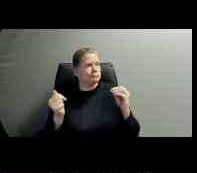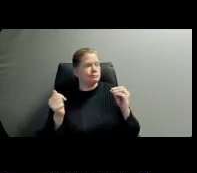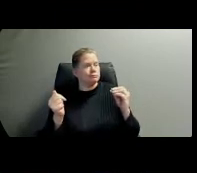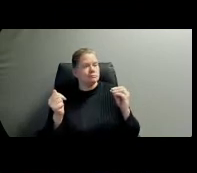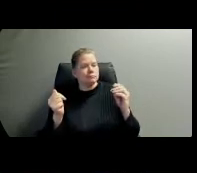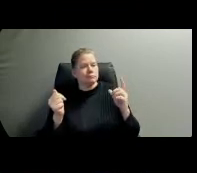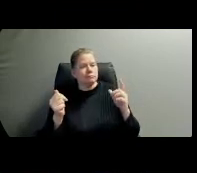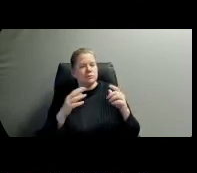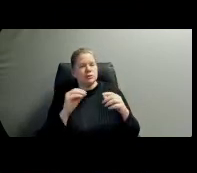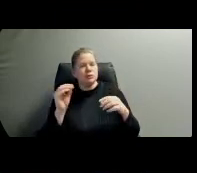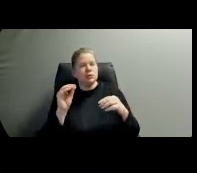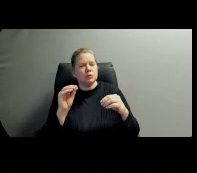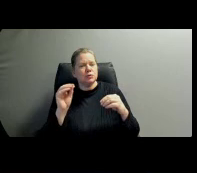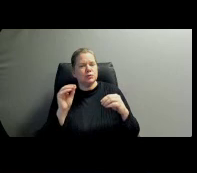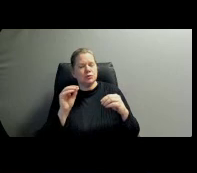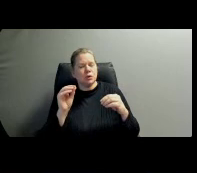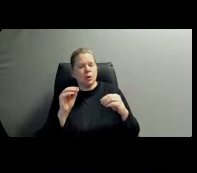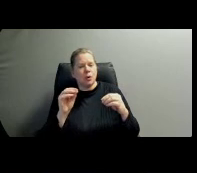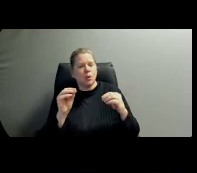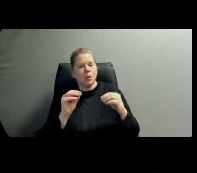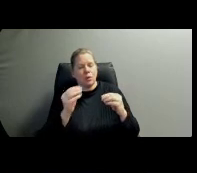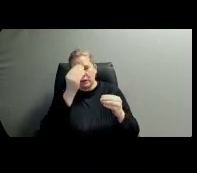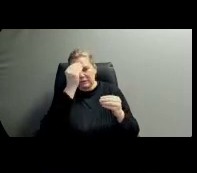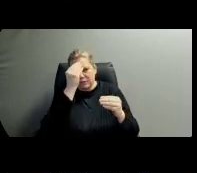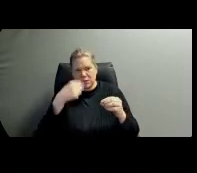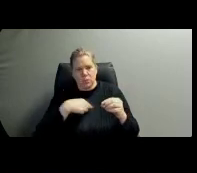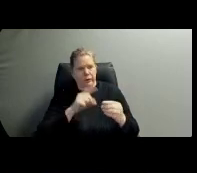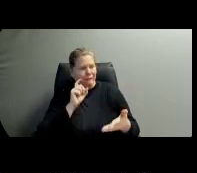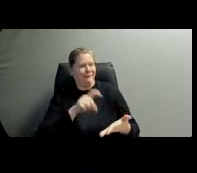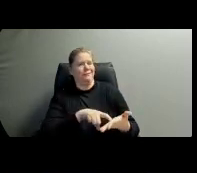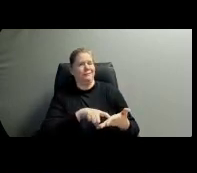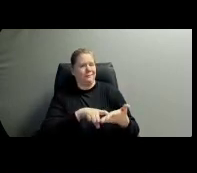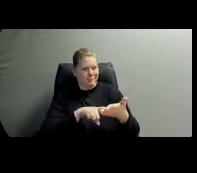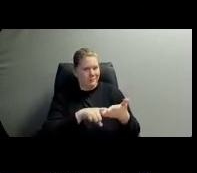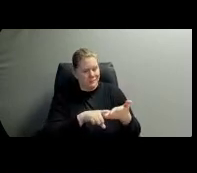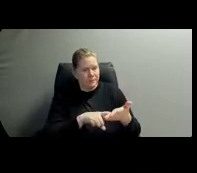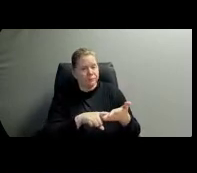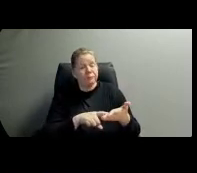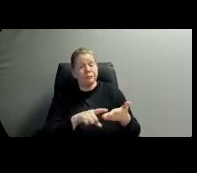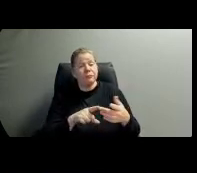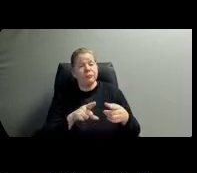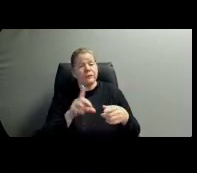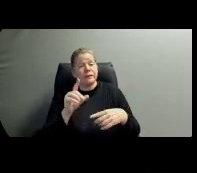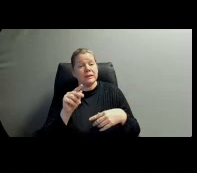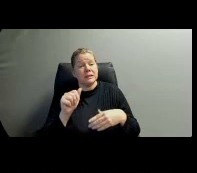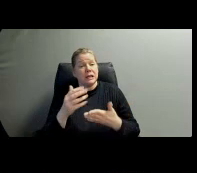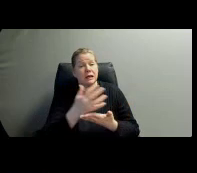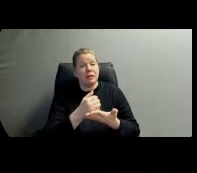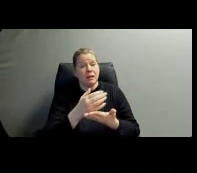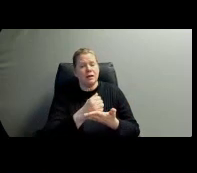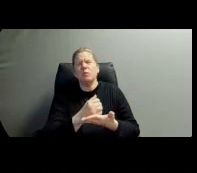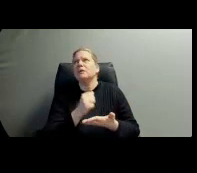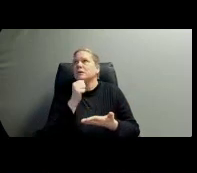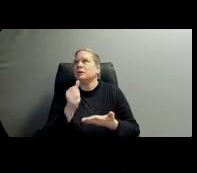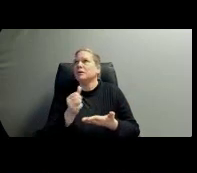see in the data prediction. So that's something that's ensured. And at the data collection level, I would say not collection